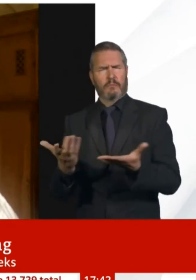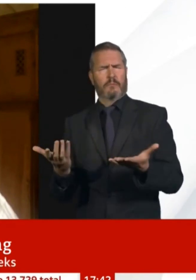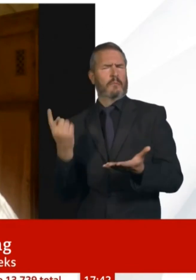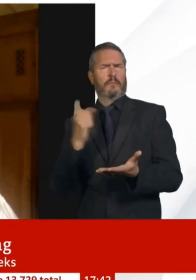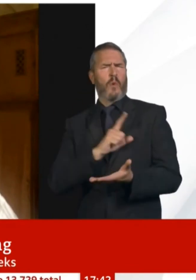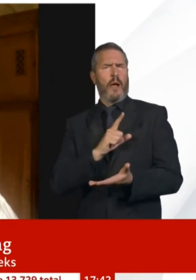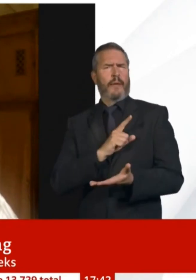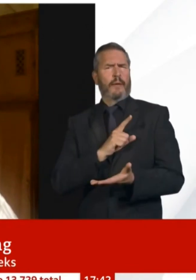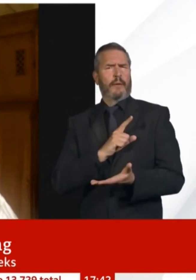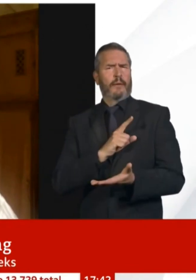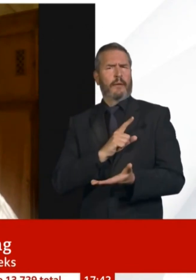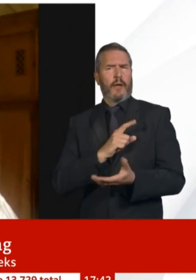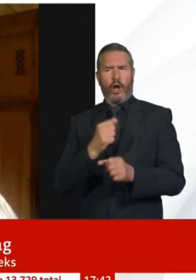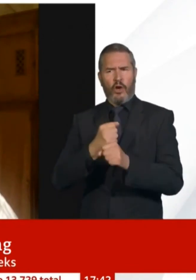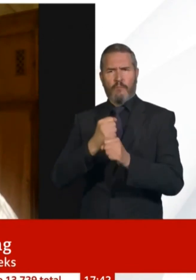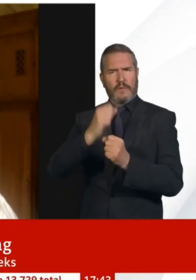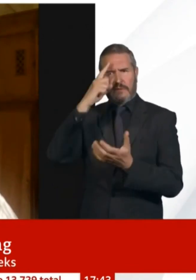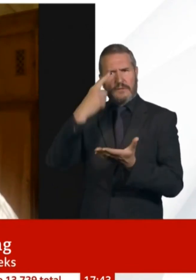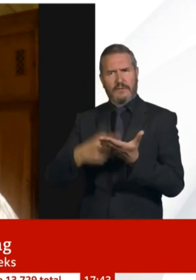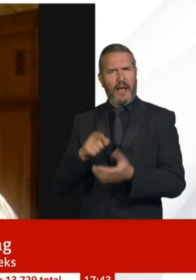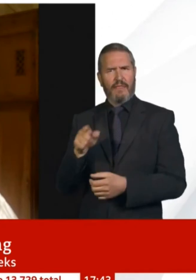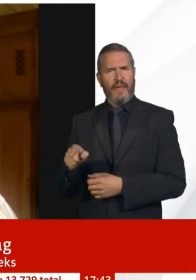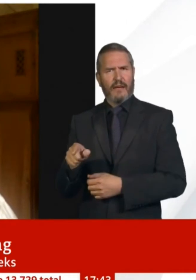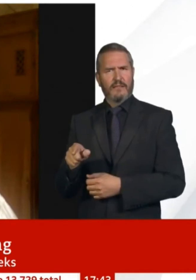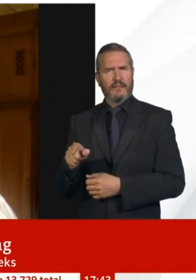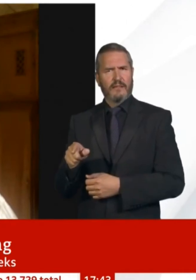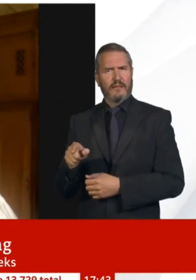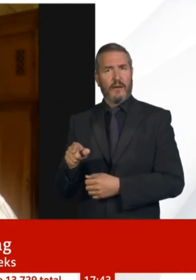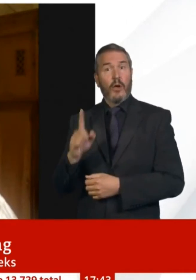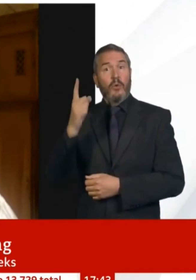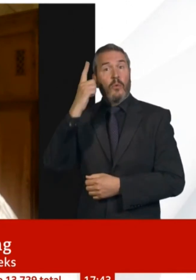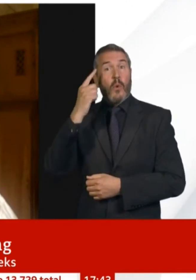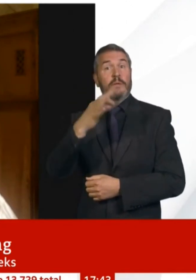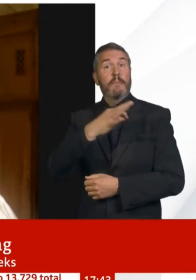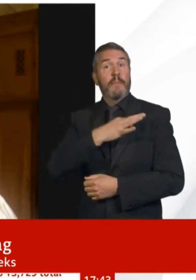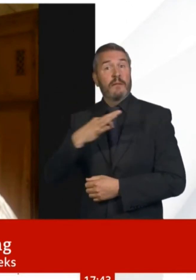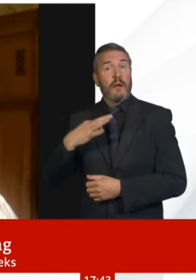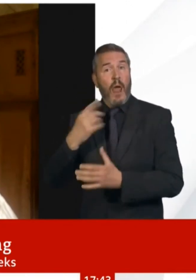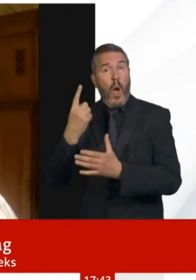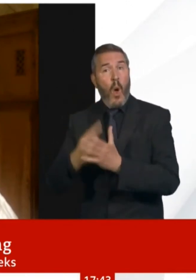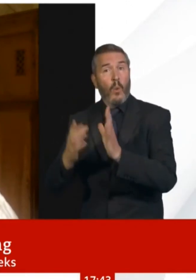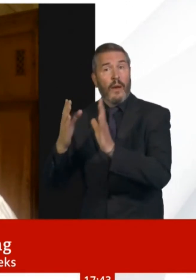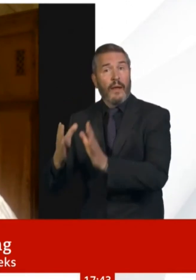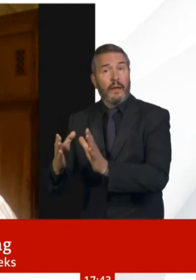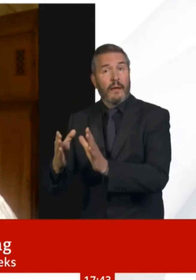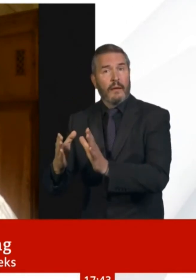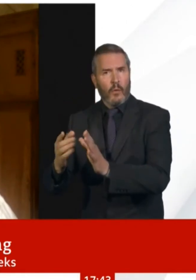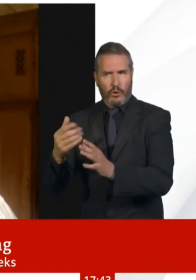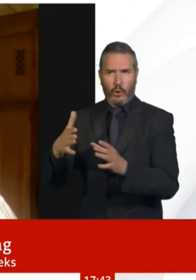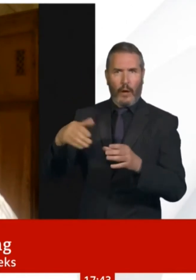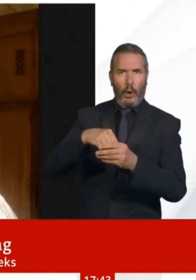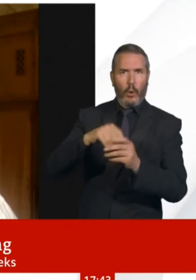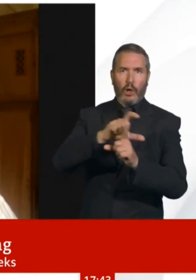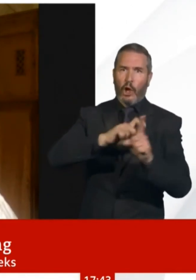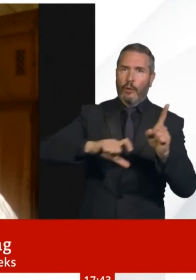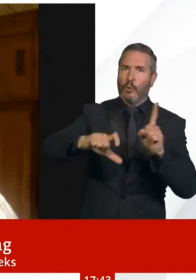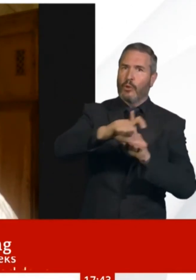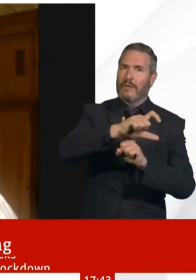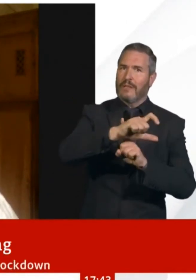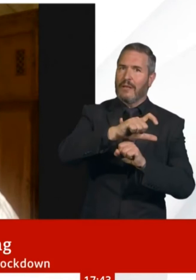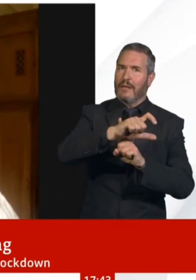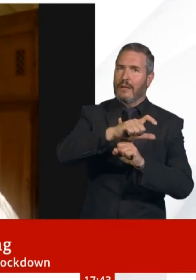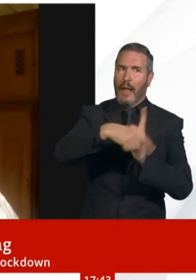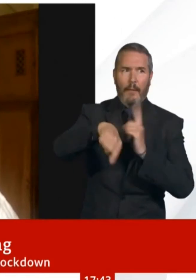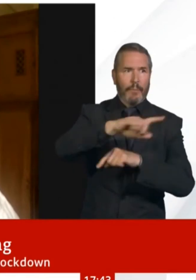government came to that conclusion, did it consider only the medical evidence about transmission, or was it also taking into account the obvious fact